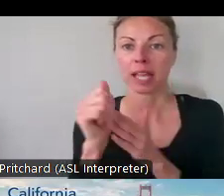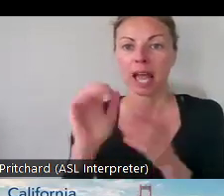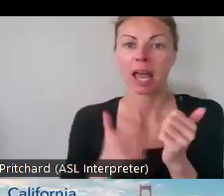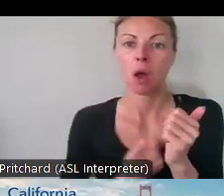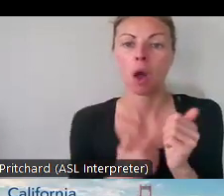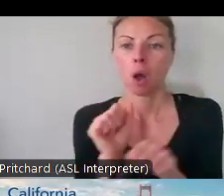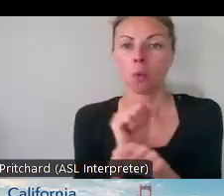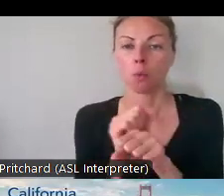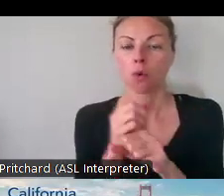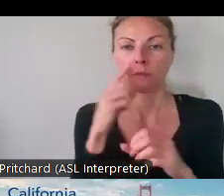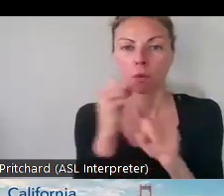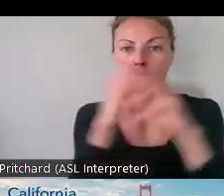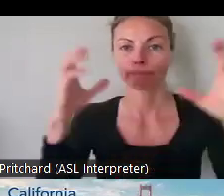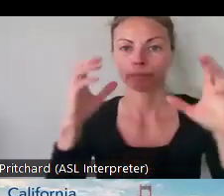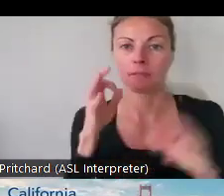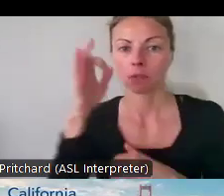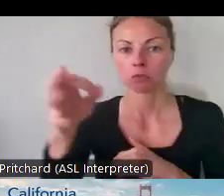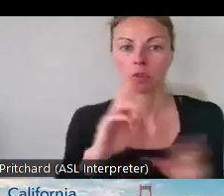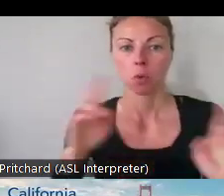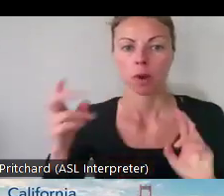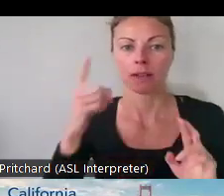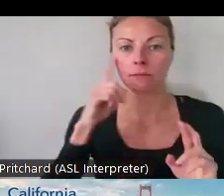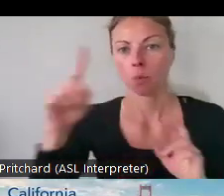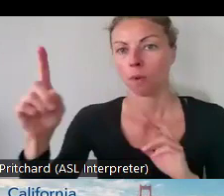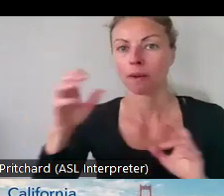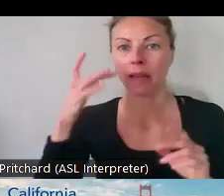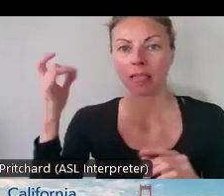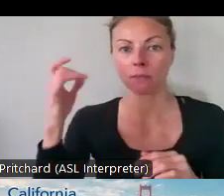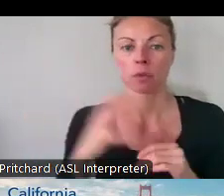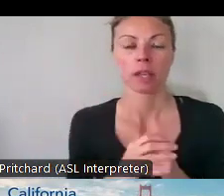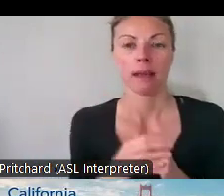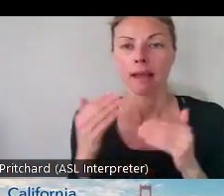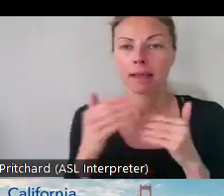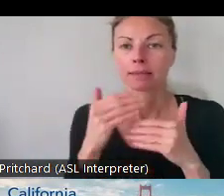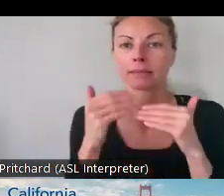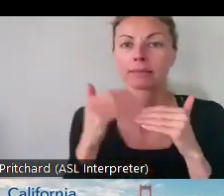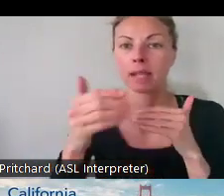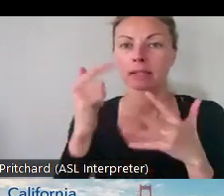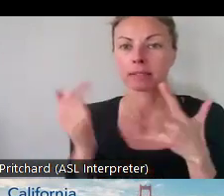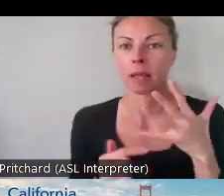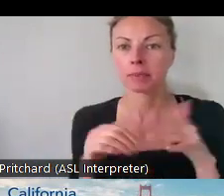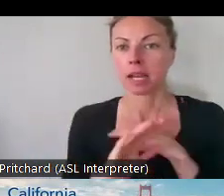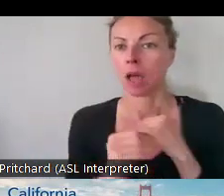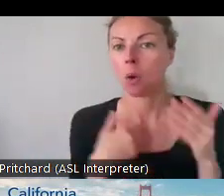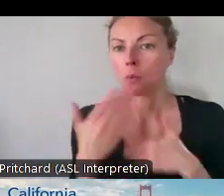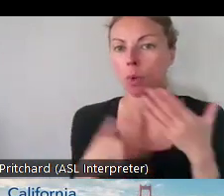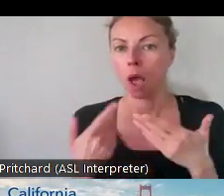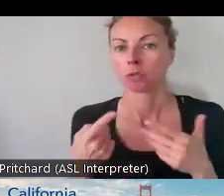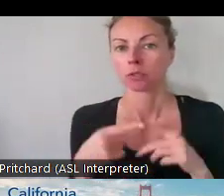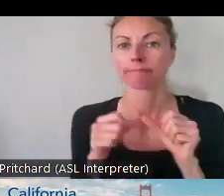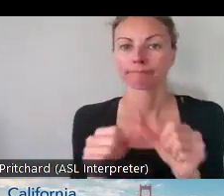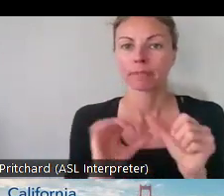constructing a future-ready California, as well as the next steps in our process to move this work